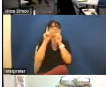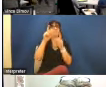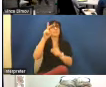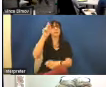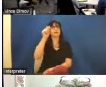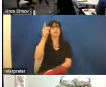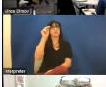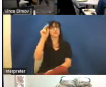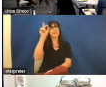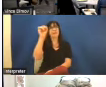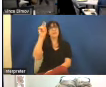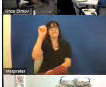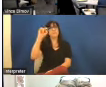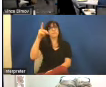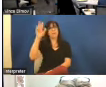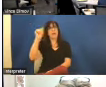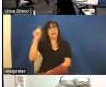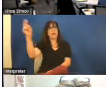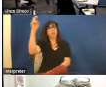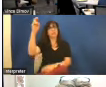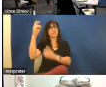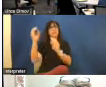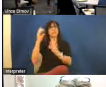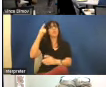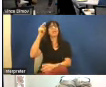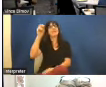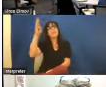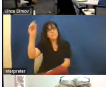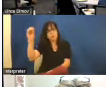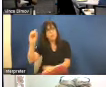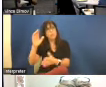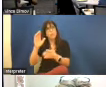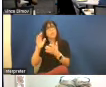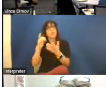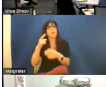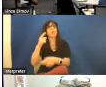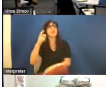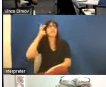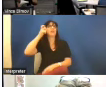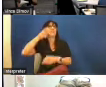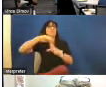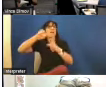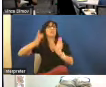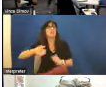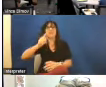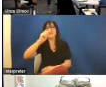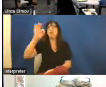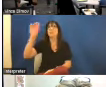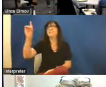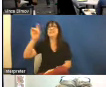Trin Davenport, and I'm the outreach teacher for NEVO, or hearing specialist, or whatever.